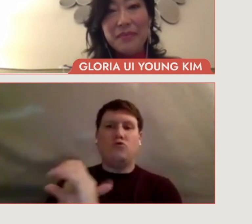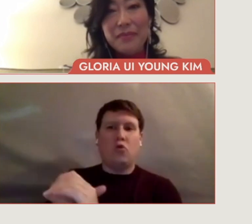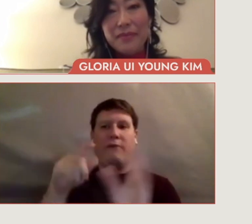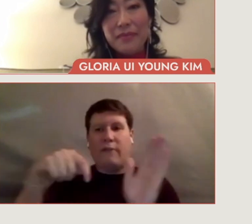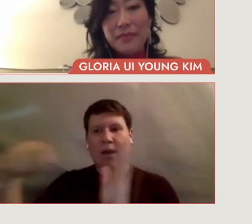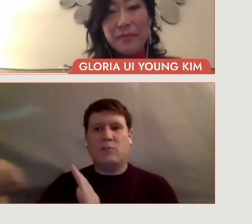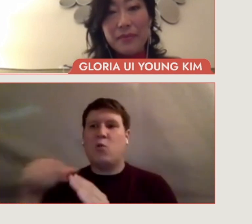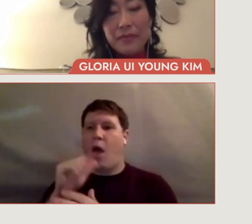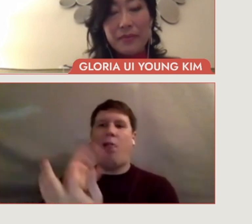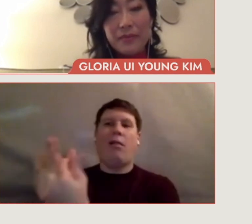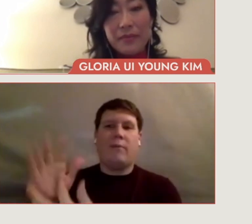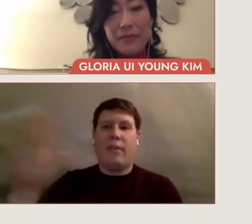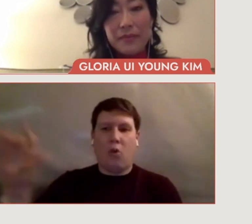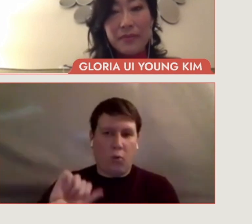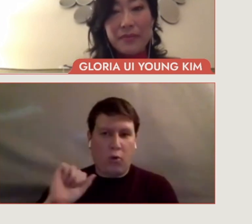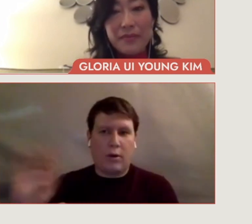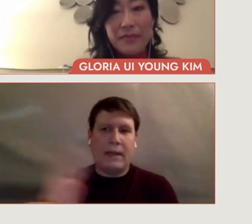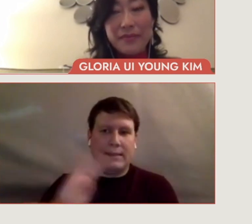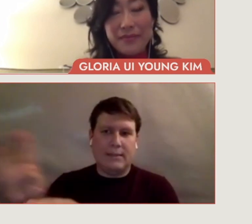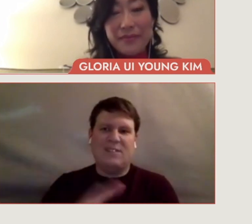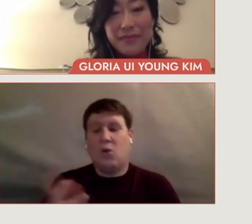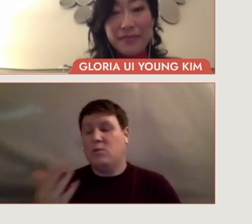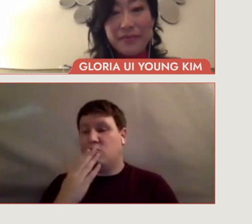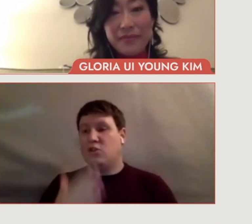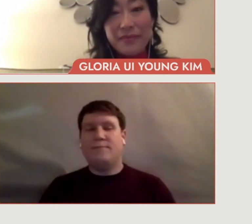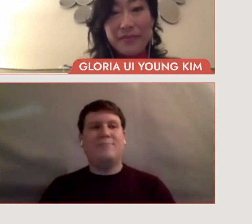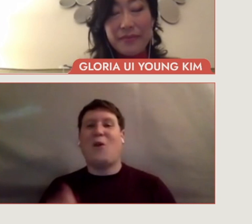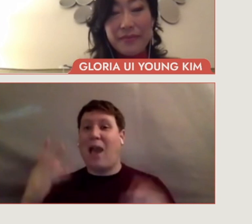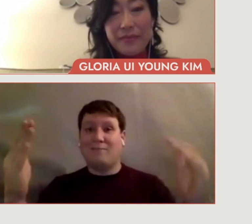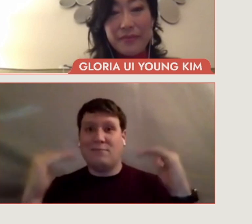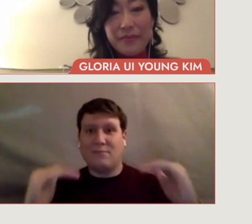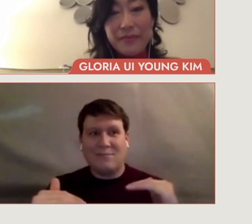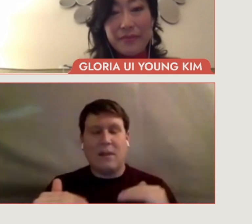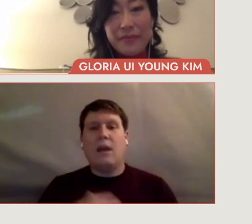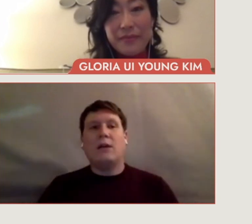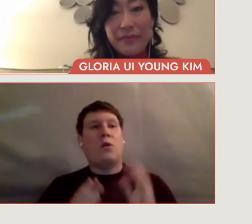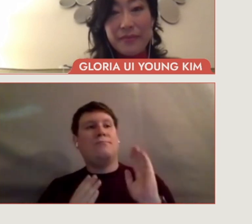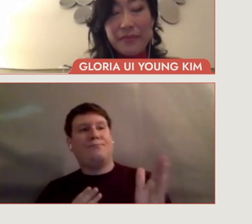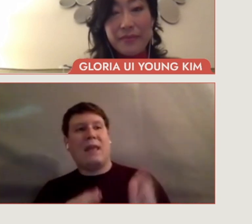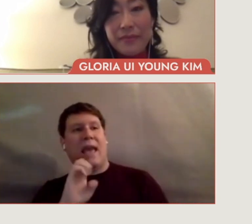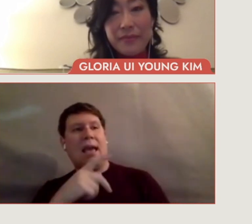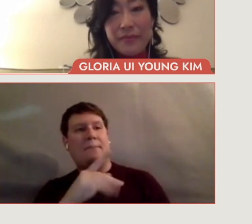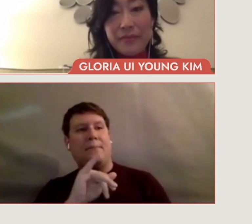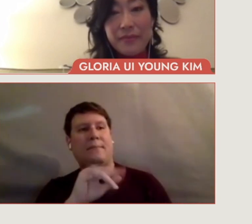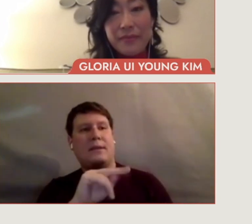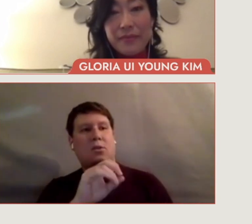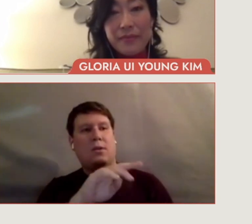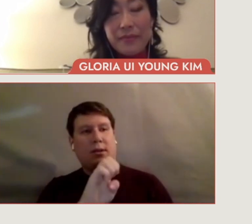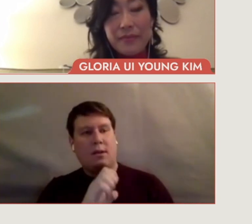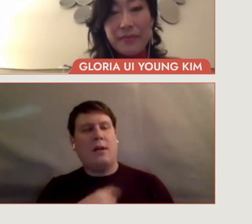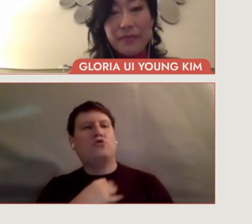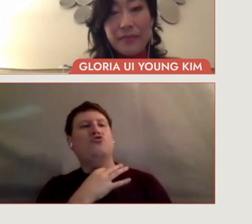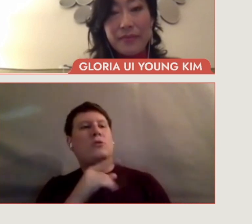Okay. We've got more questions coming in. So Eponine, do you want to do more work